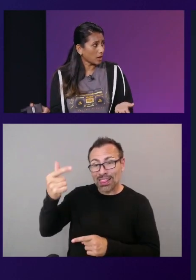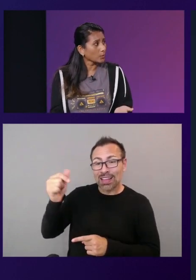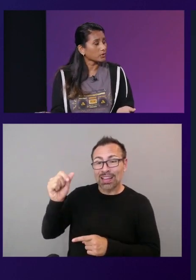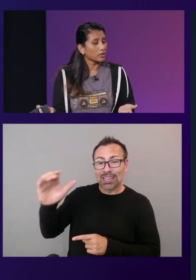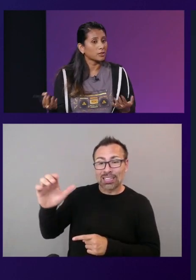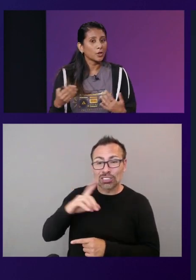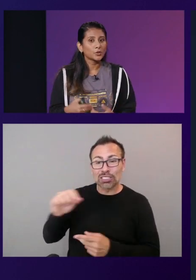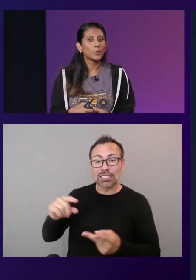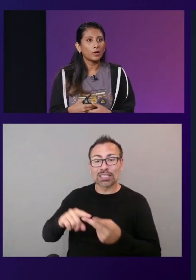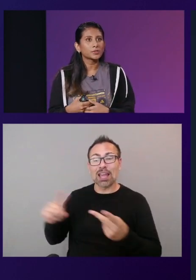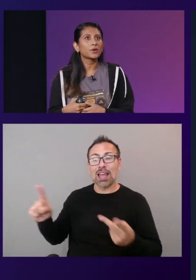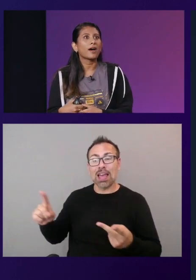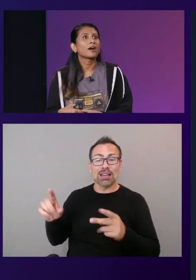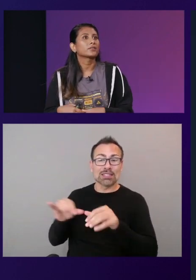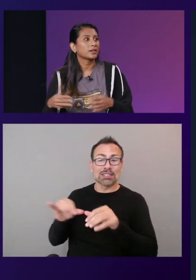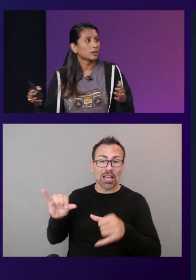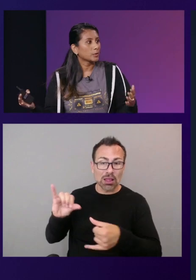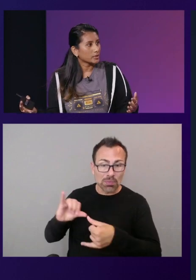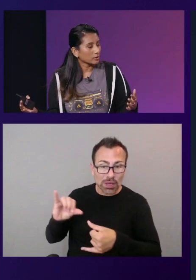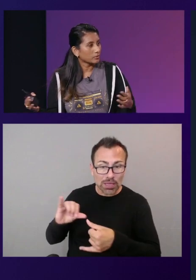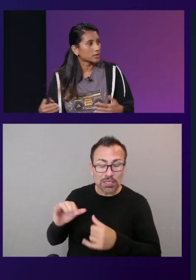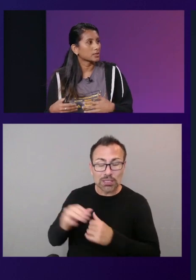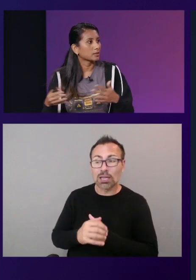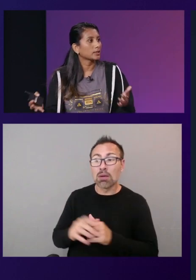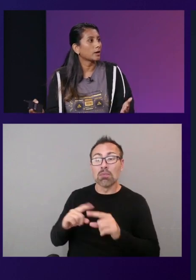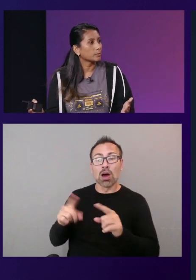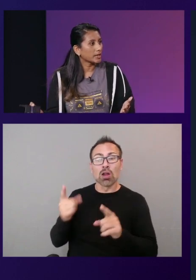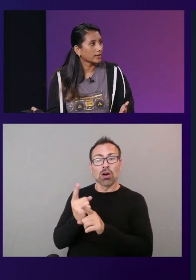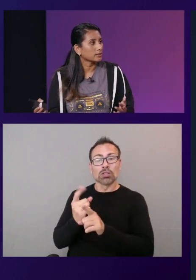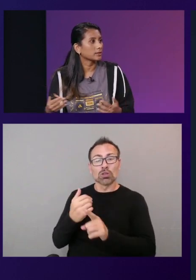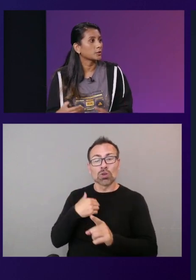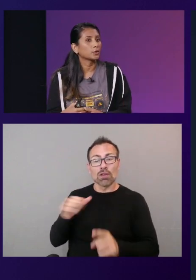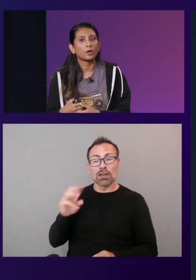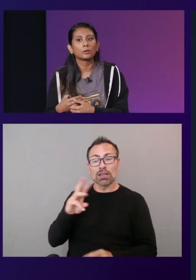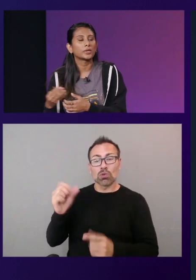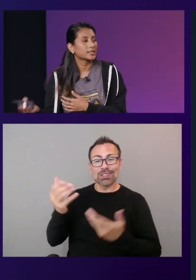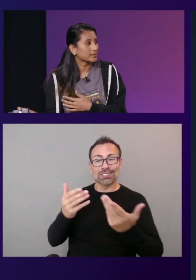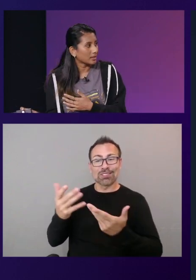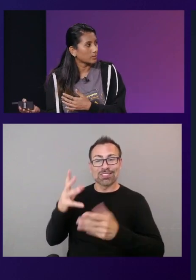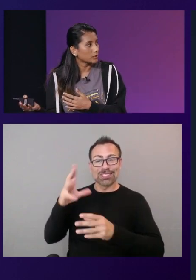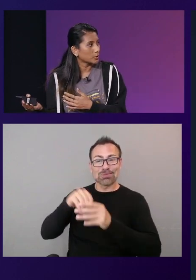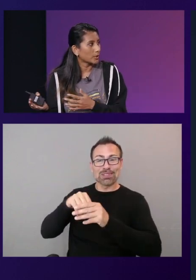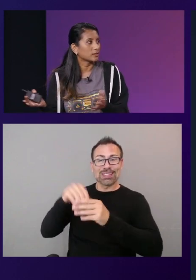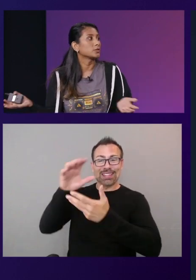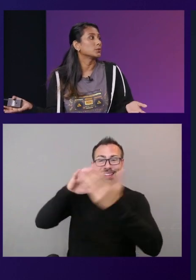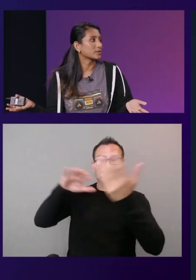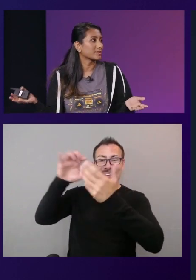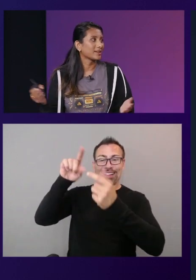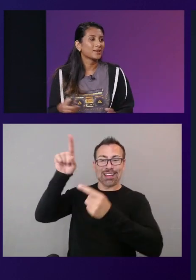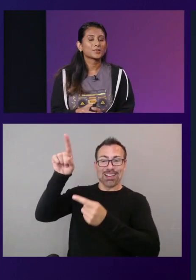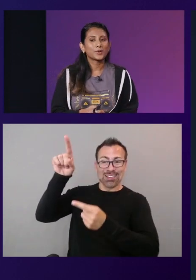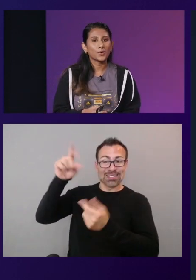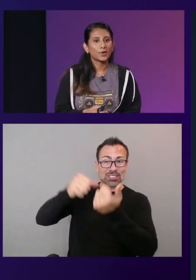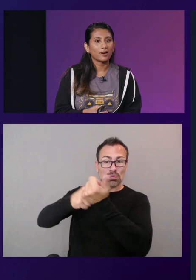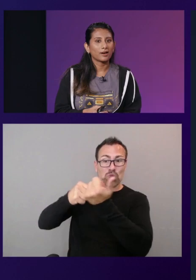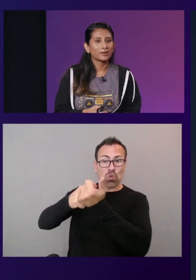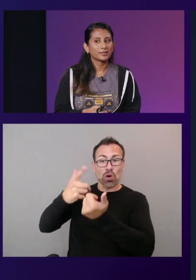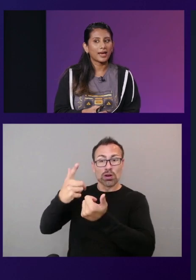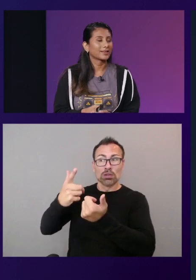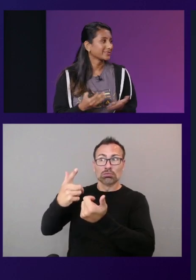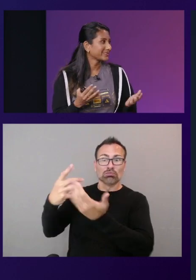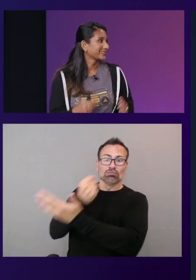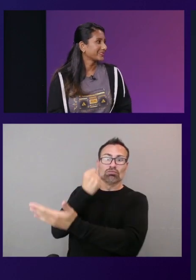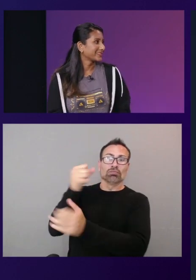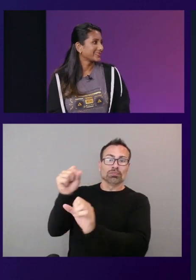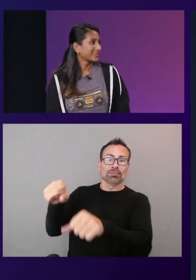comes along with it, you also have AWS services and the cloud behind it that you can always escape into and use. So